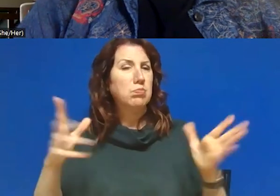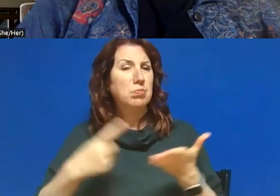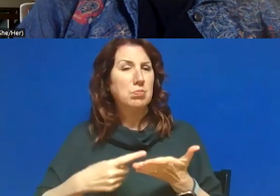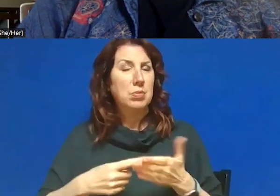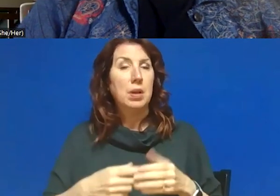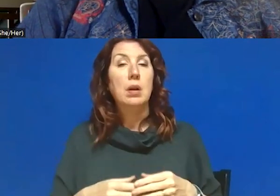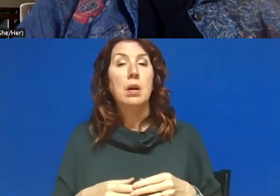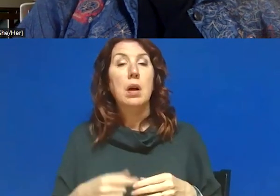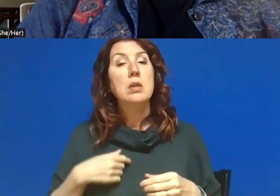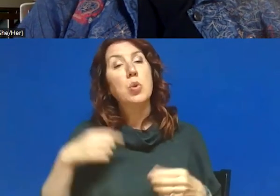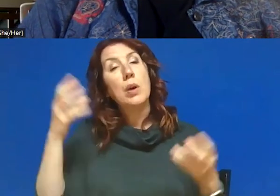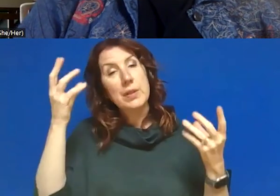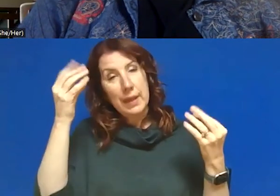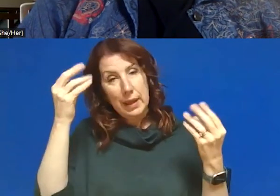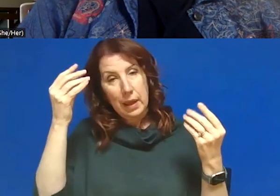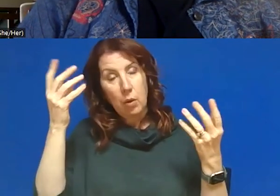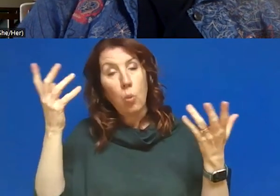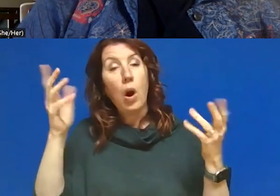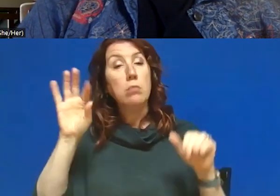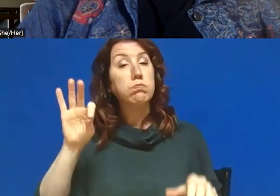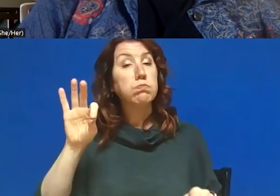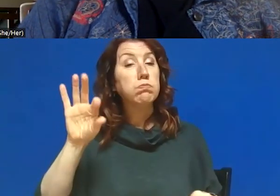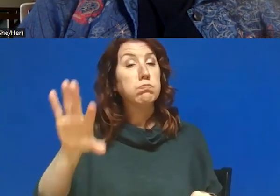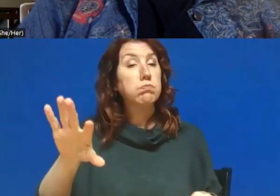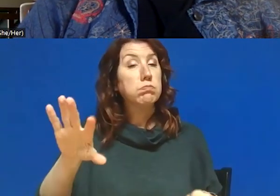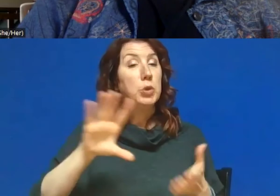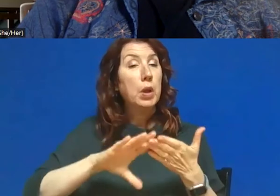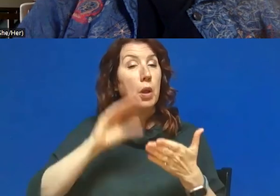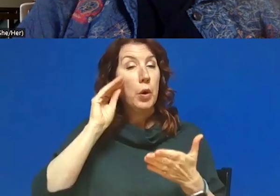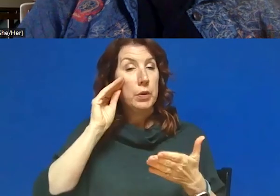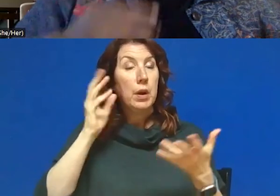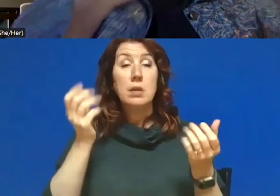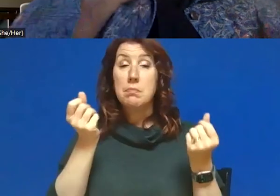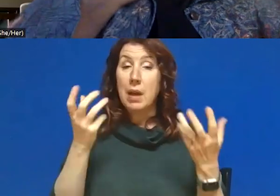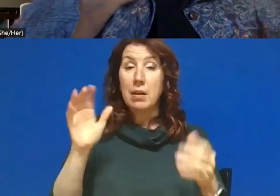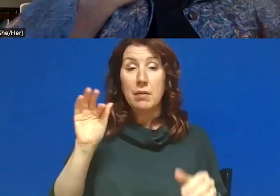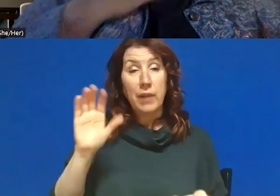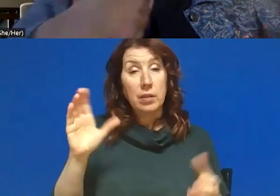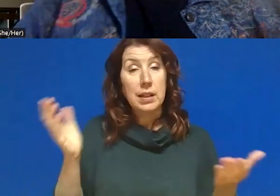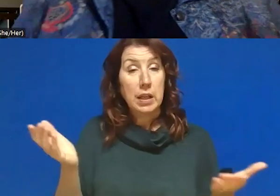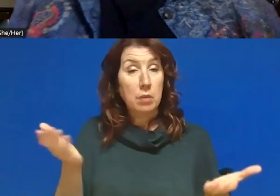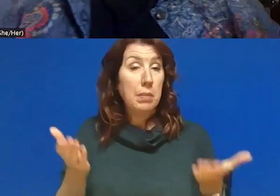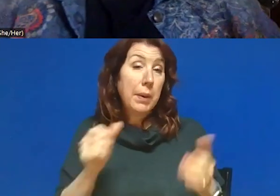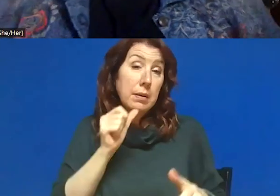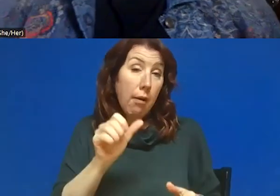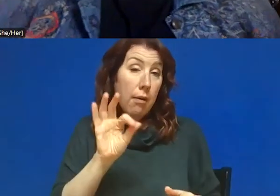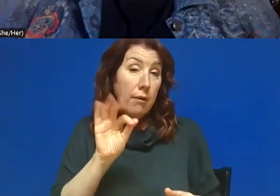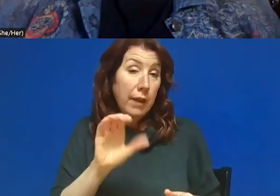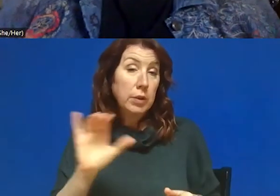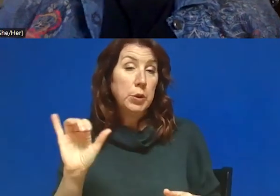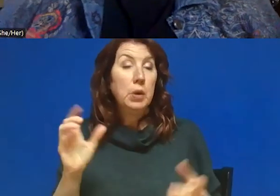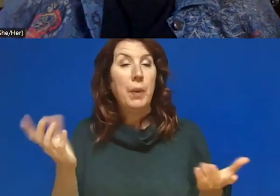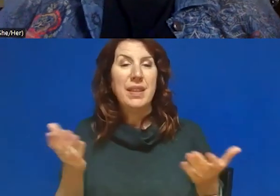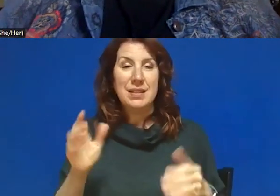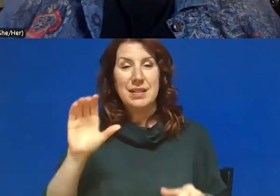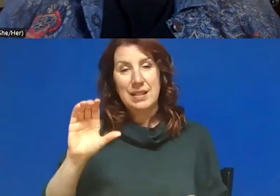So I was thinking, is there a takeaway? Because, you know, there's a lot of faculty here, right? And there may be people who are not faculty, but, you know, since it's a CFA